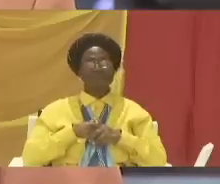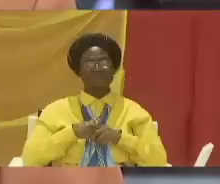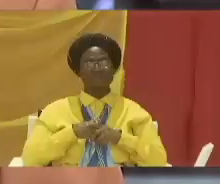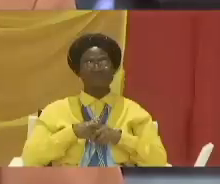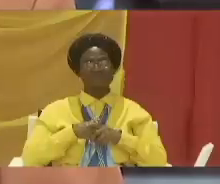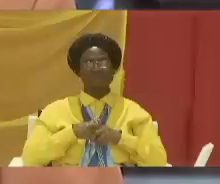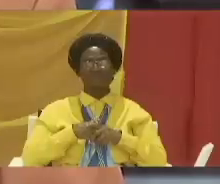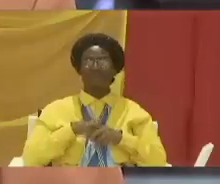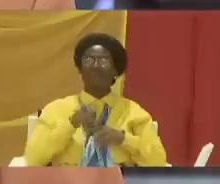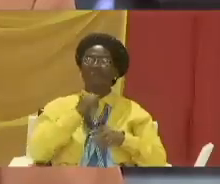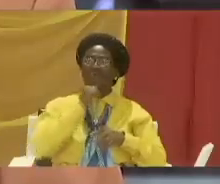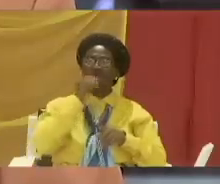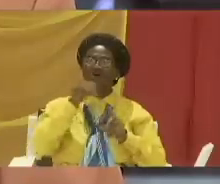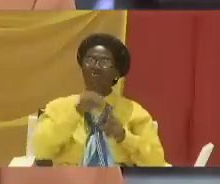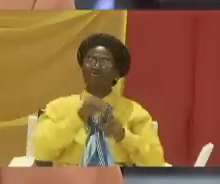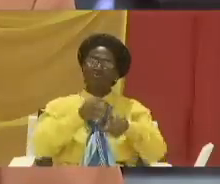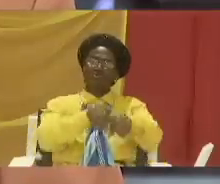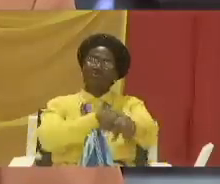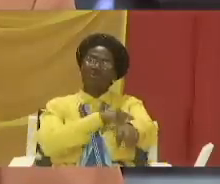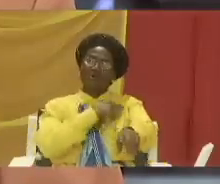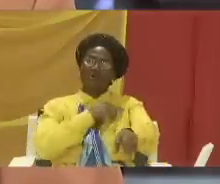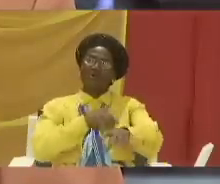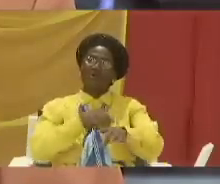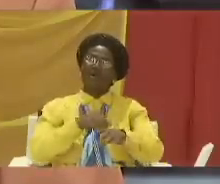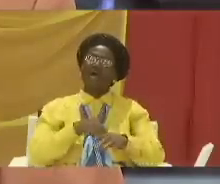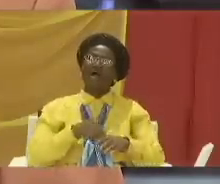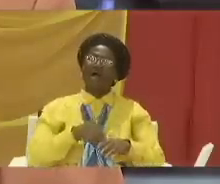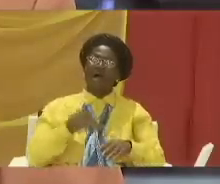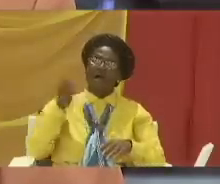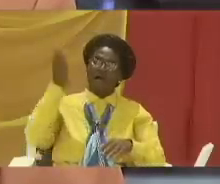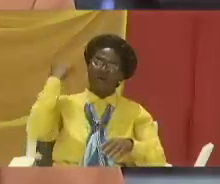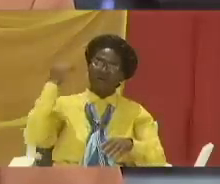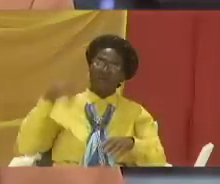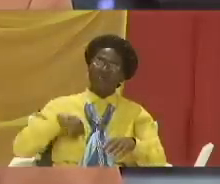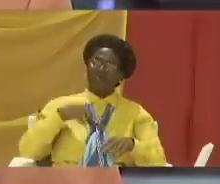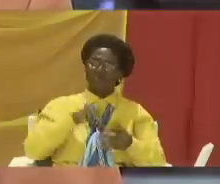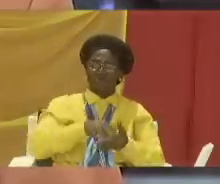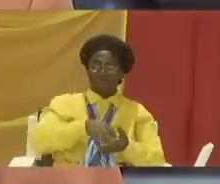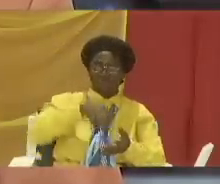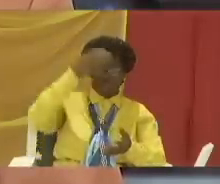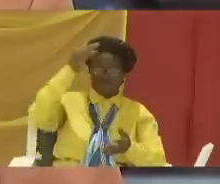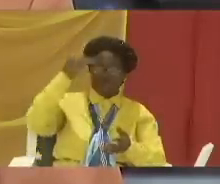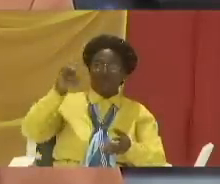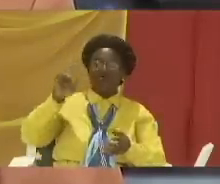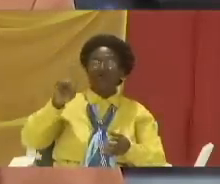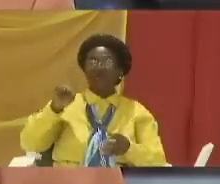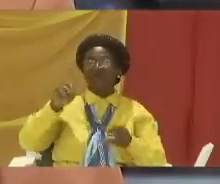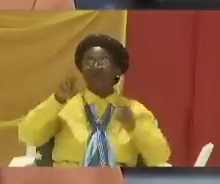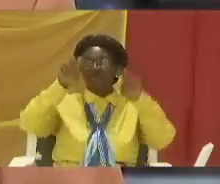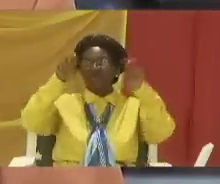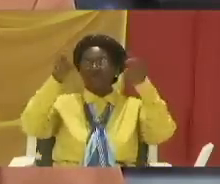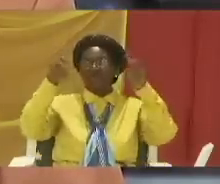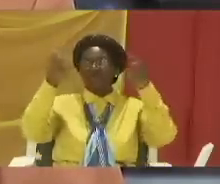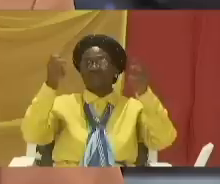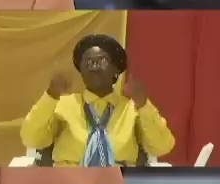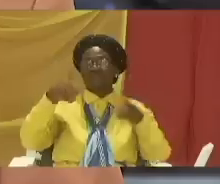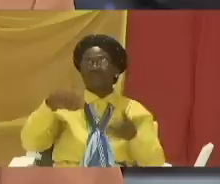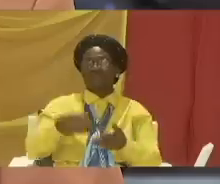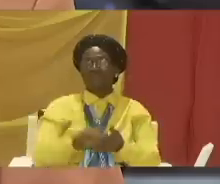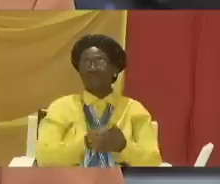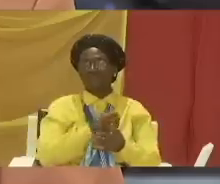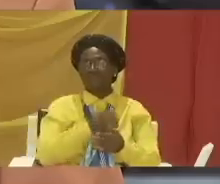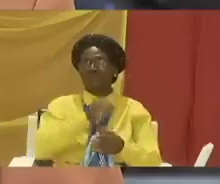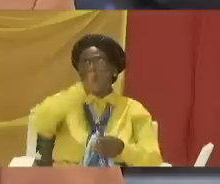Not too long ago, we were studying in the open heavens something about New Jerusalem. Revelation 21, verse